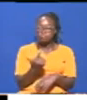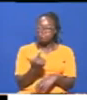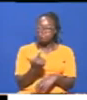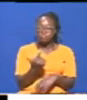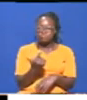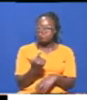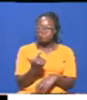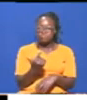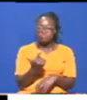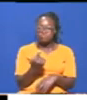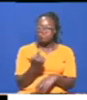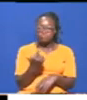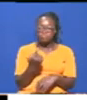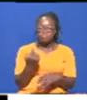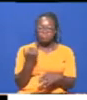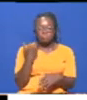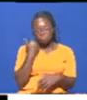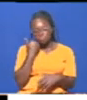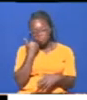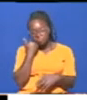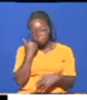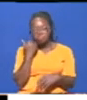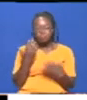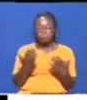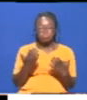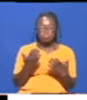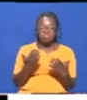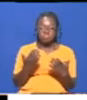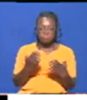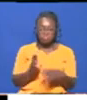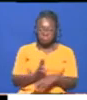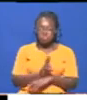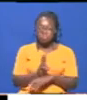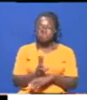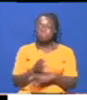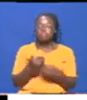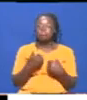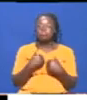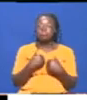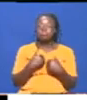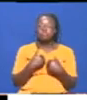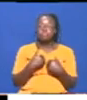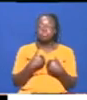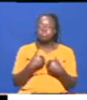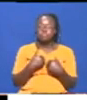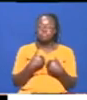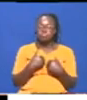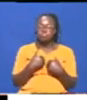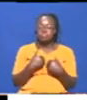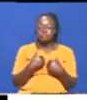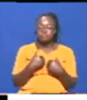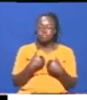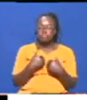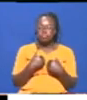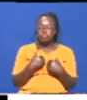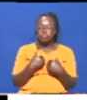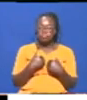the patients or the consumers will have from our side. But equally, that